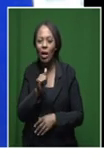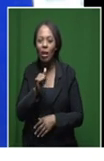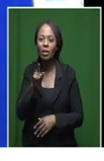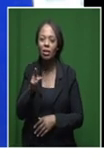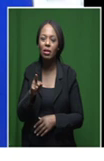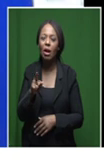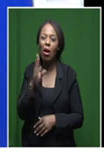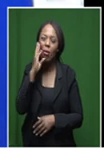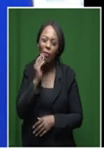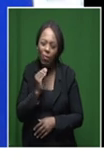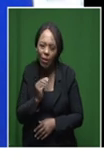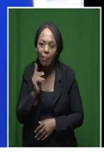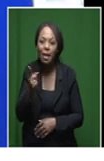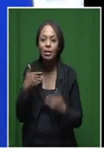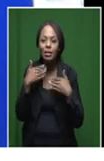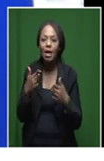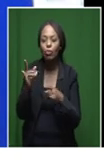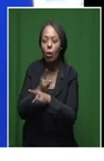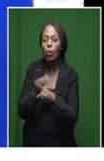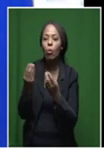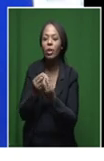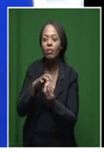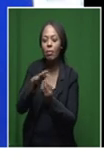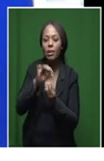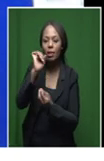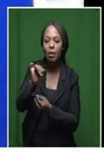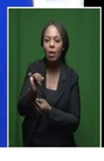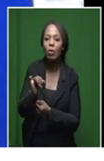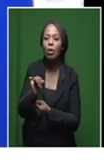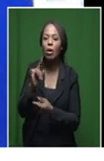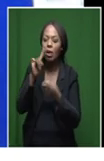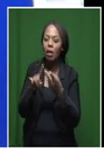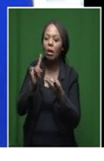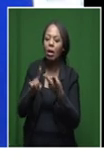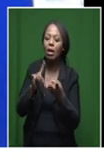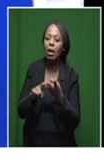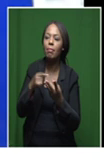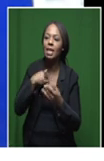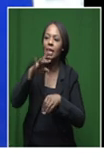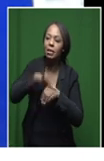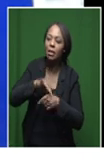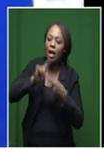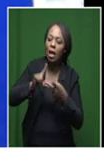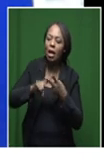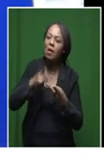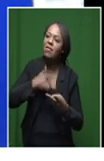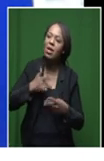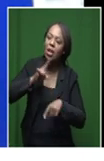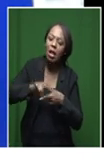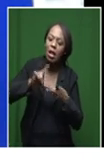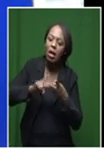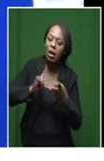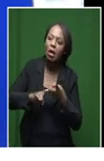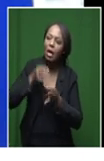with your family and your loved ones to try and preempt some of these problems before they happen. So tell your family, when you